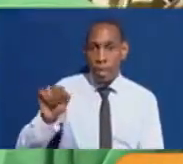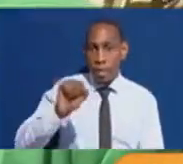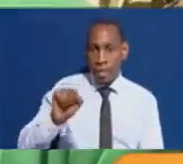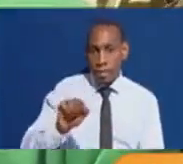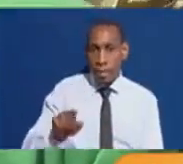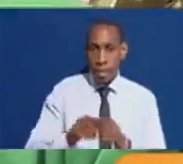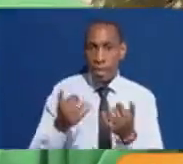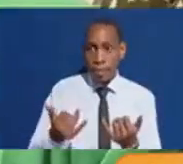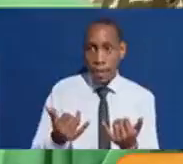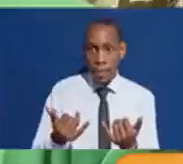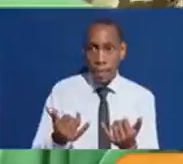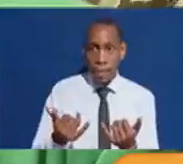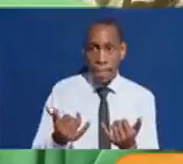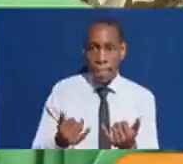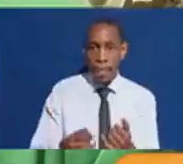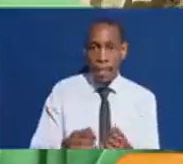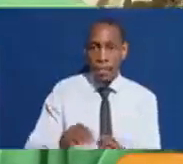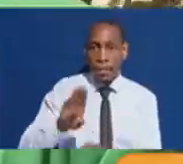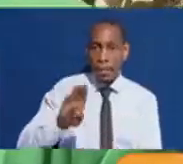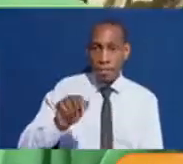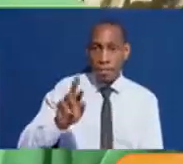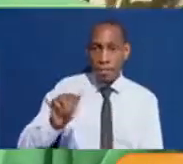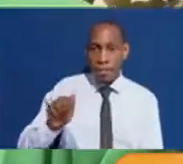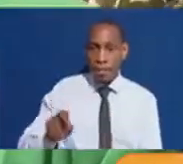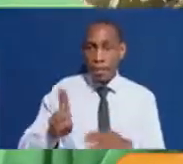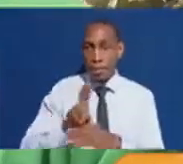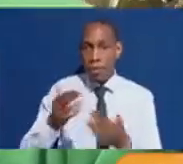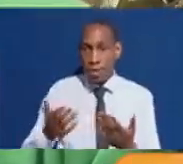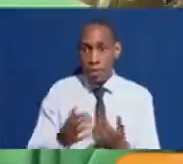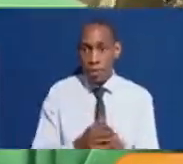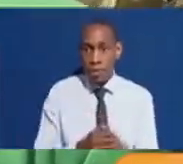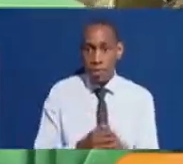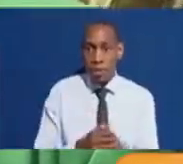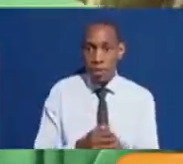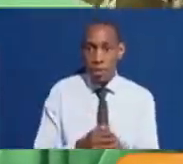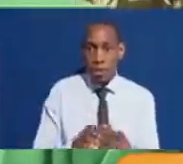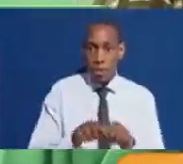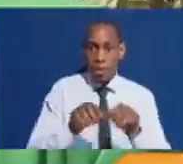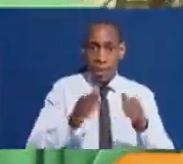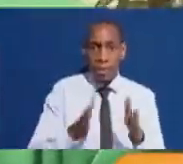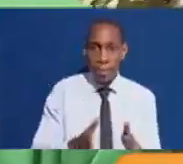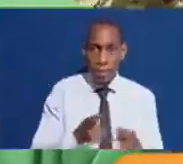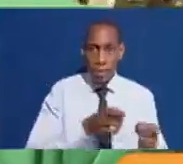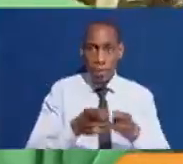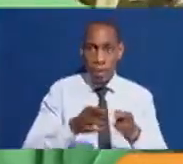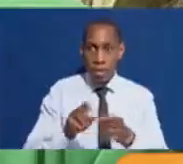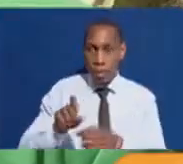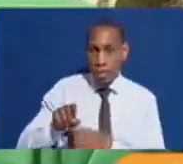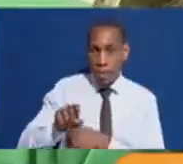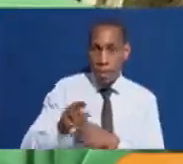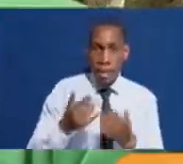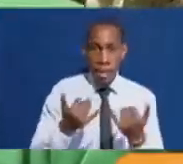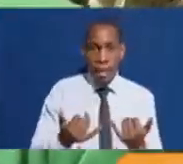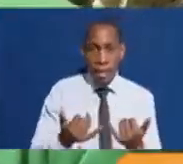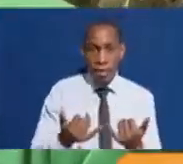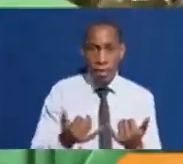And this is also a bacteria that has also been used by even our organic farmers in the control of the pest. So what